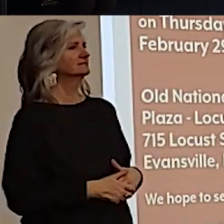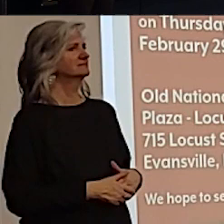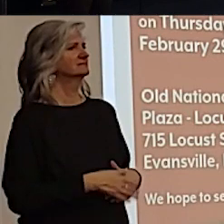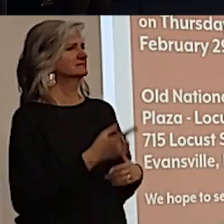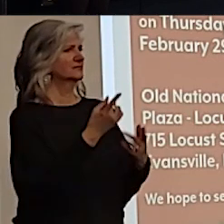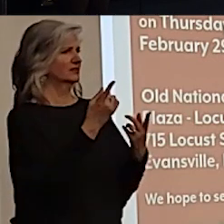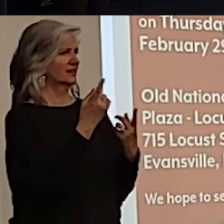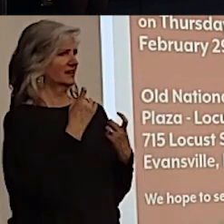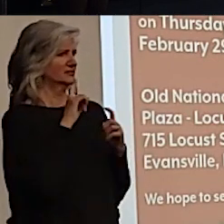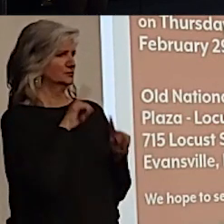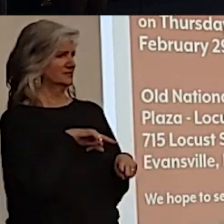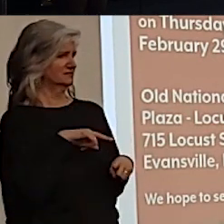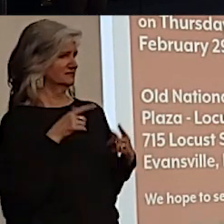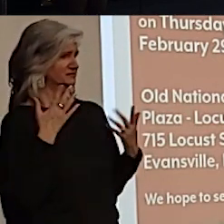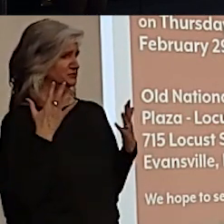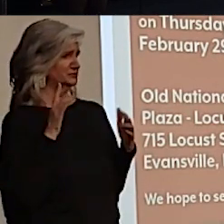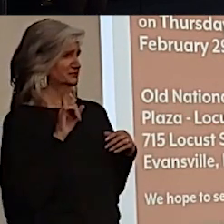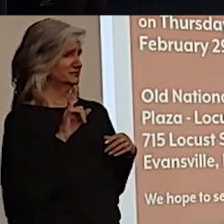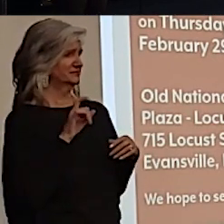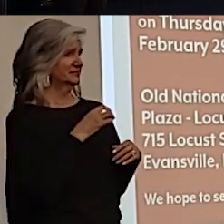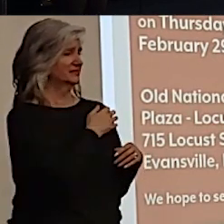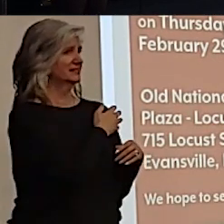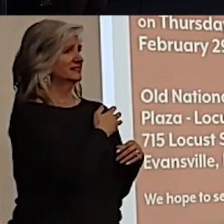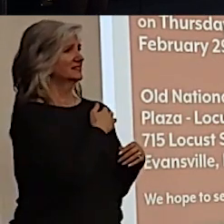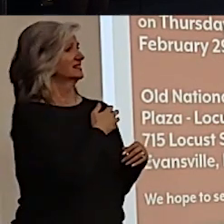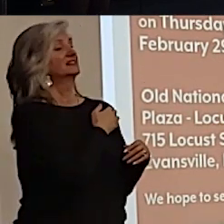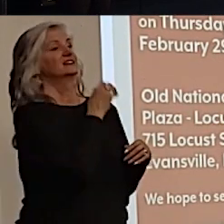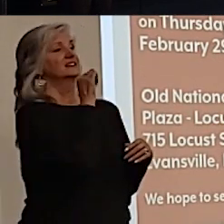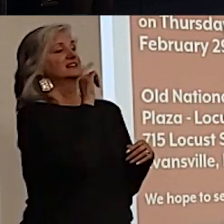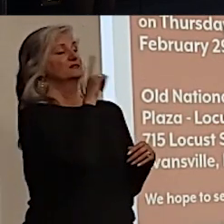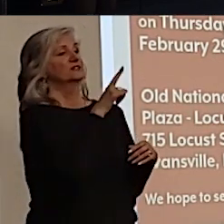question? I don't